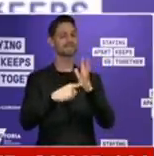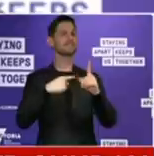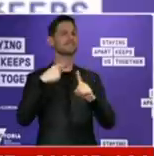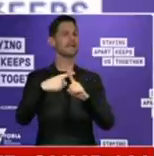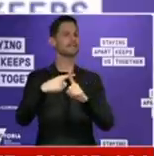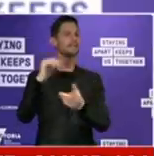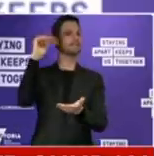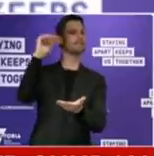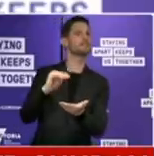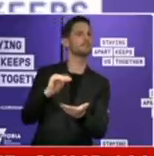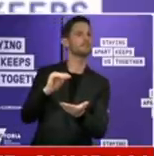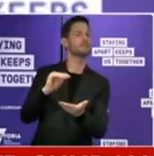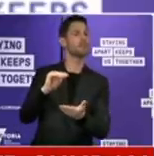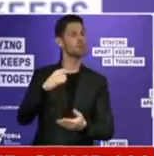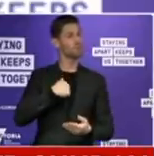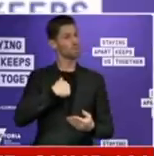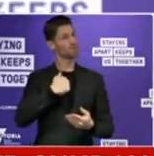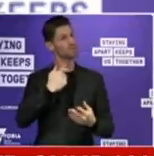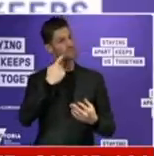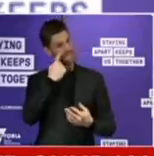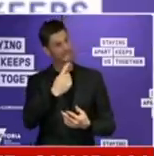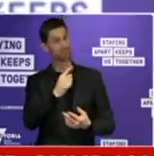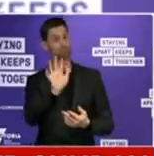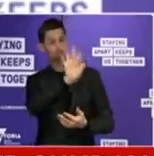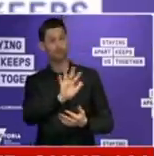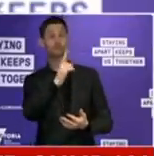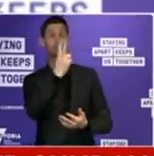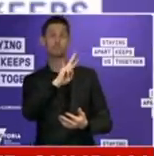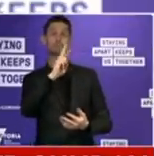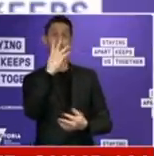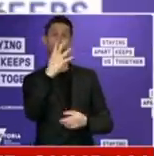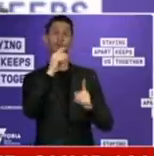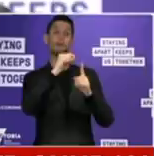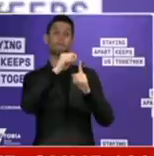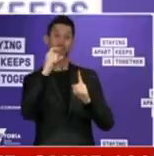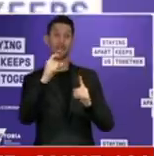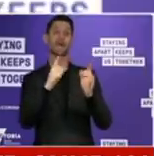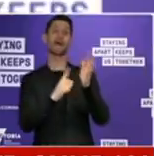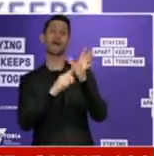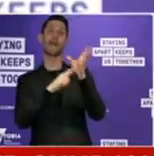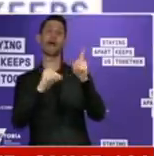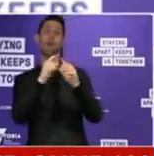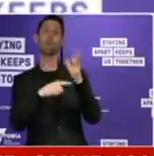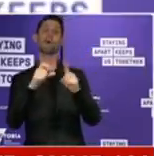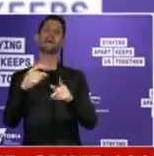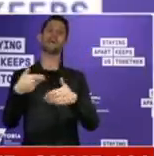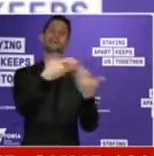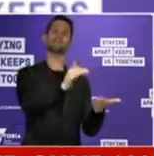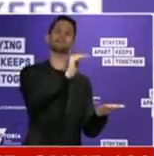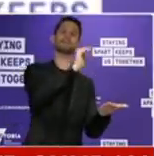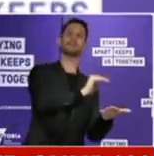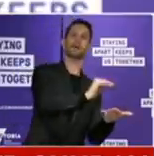weekly rental decrease of about 24% through those registered arrangements. Finally, with regard to landlords,